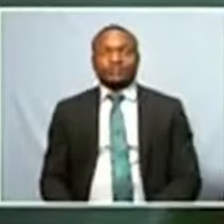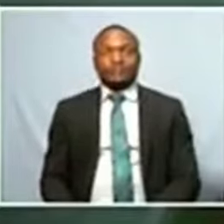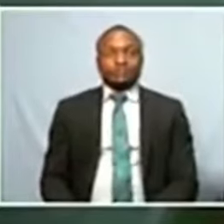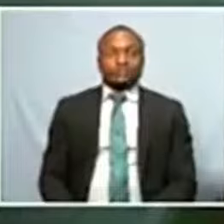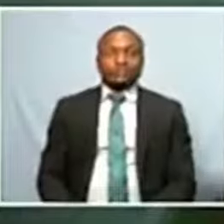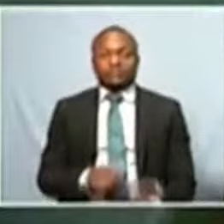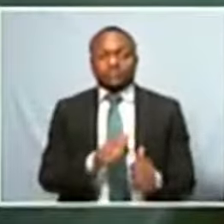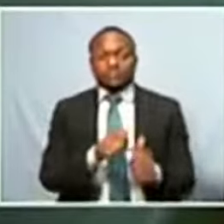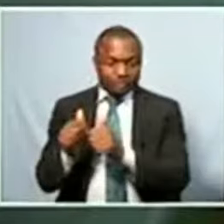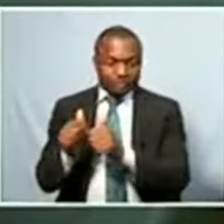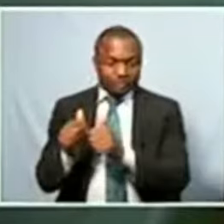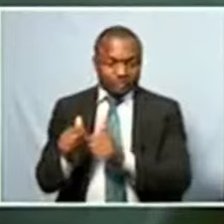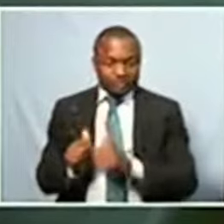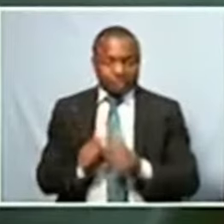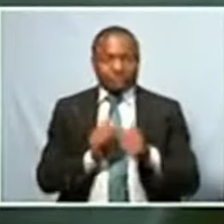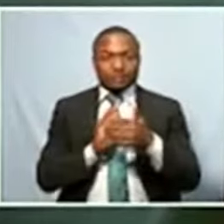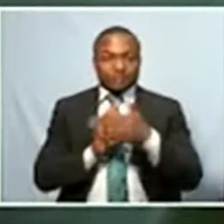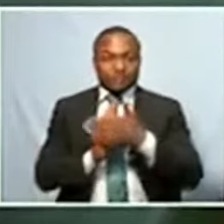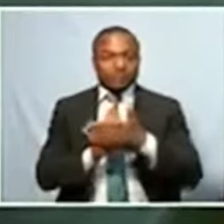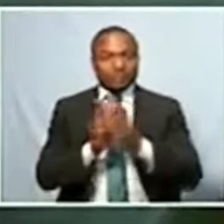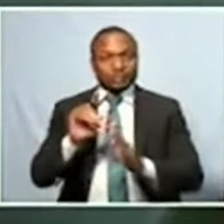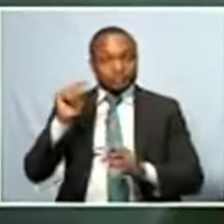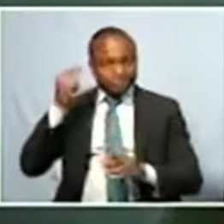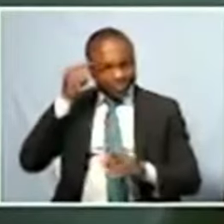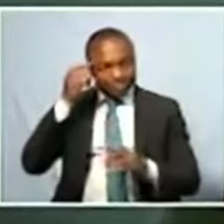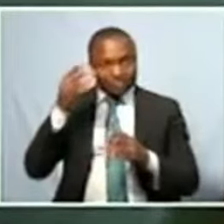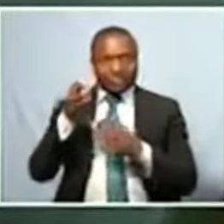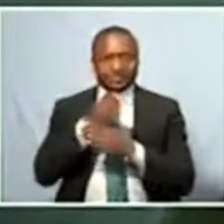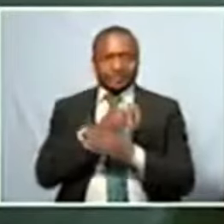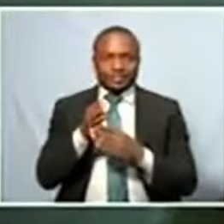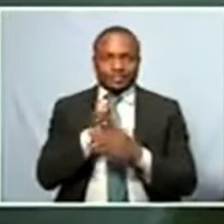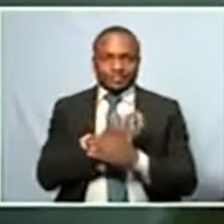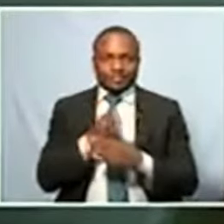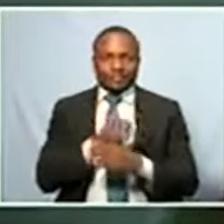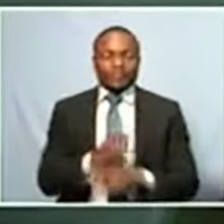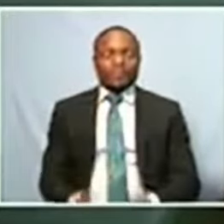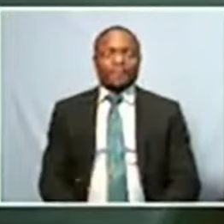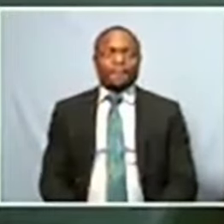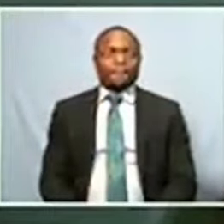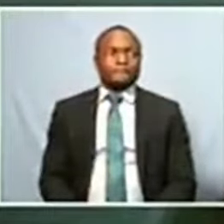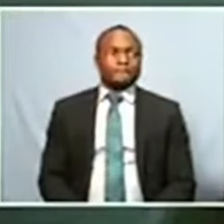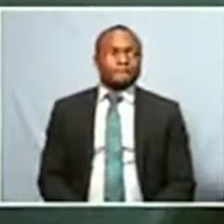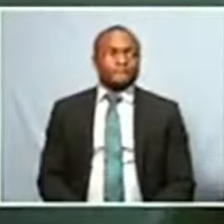The acting leader of government's business.